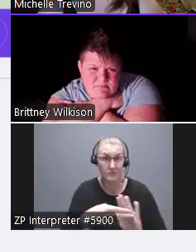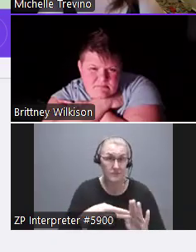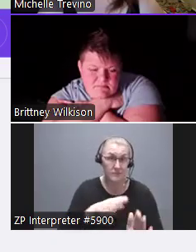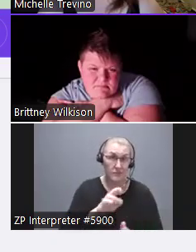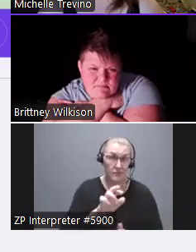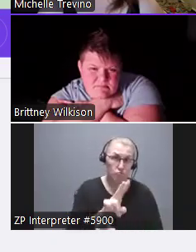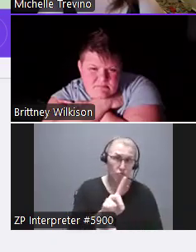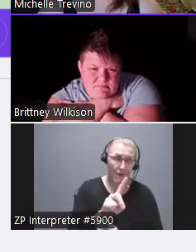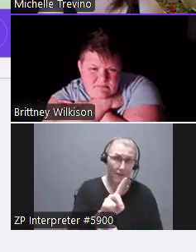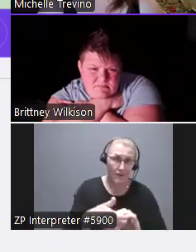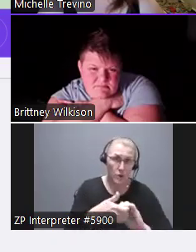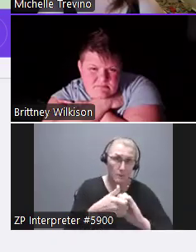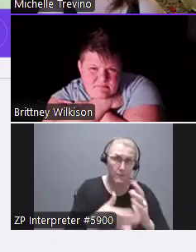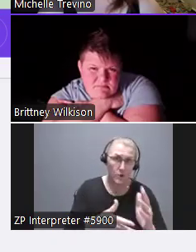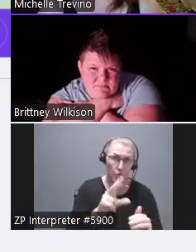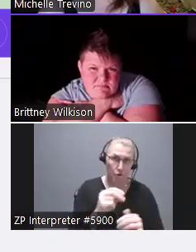get 30 days